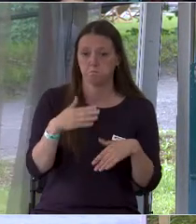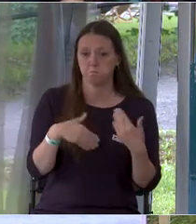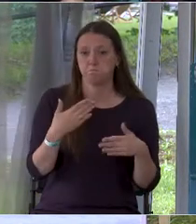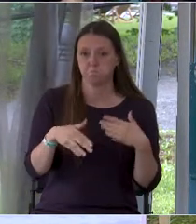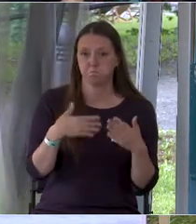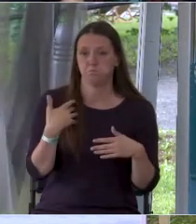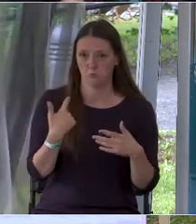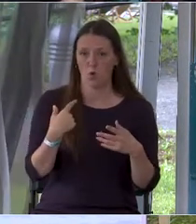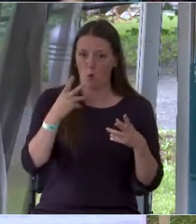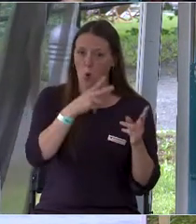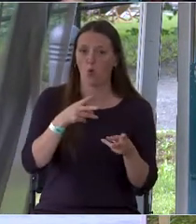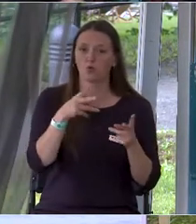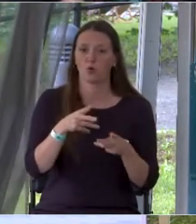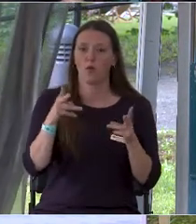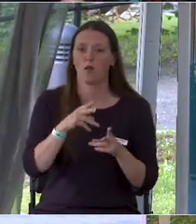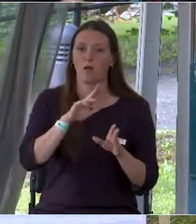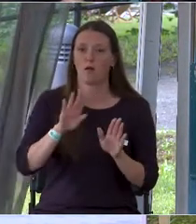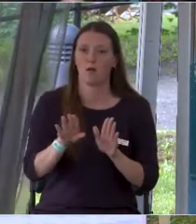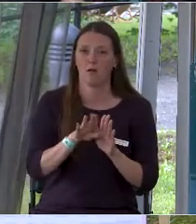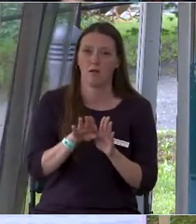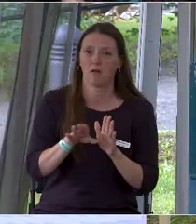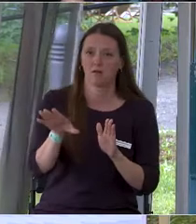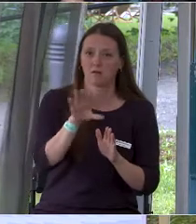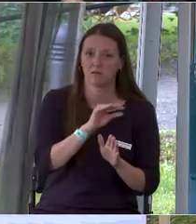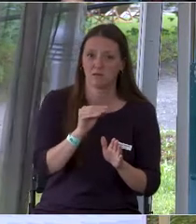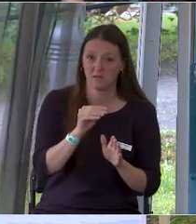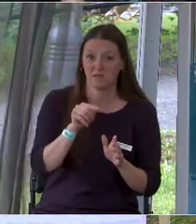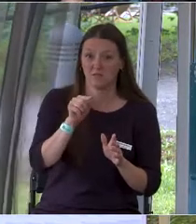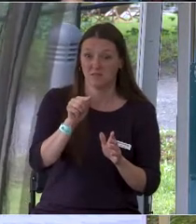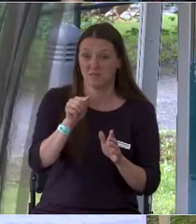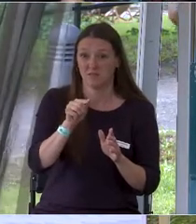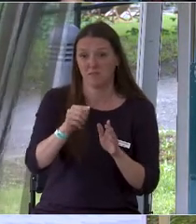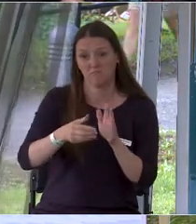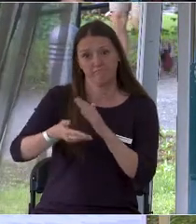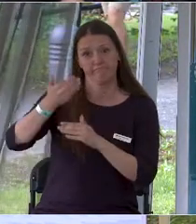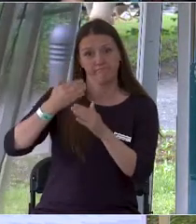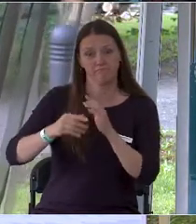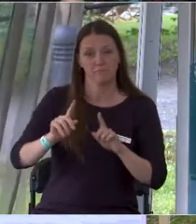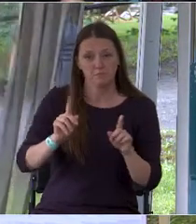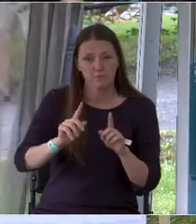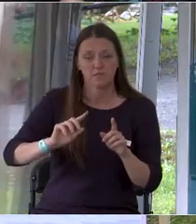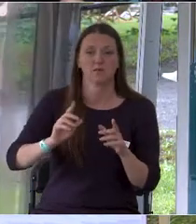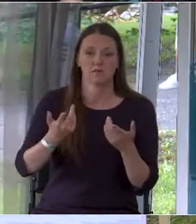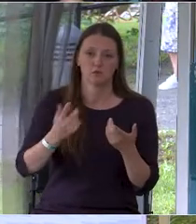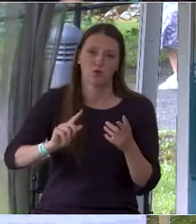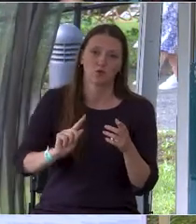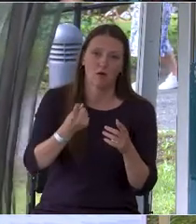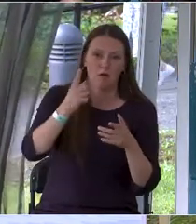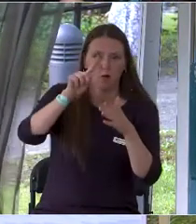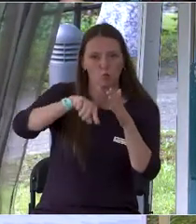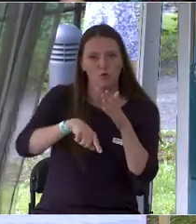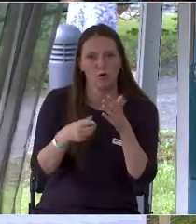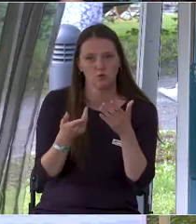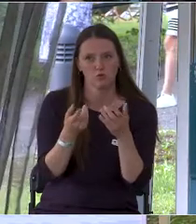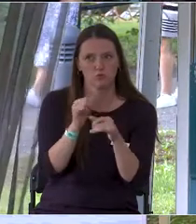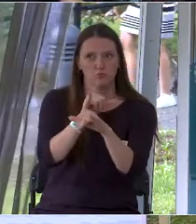almost all of us would prefer to live in a society with high levels of social trust. The local countries are in part where